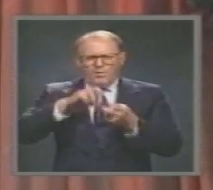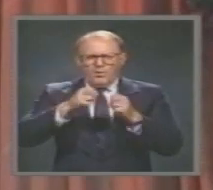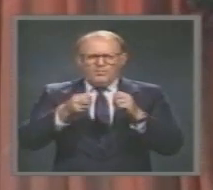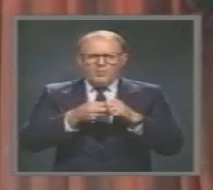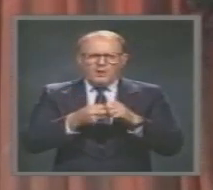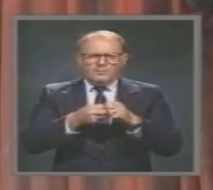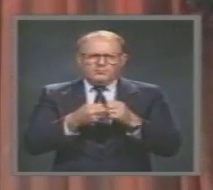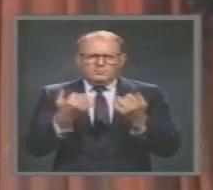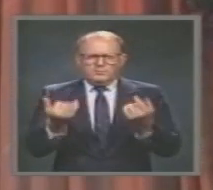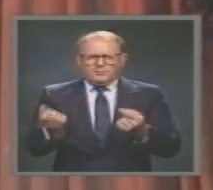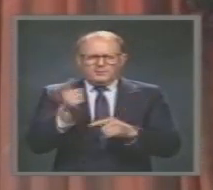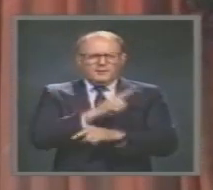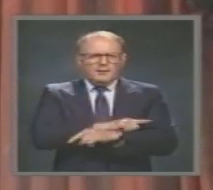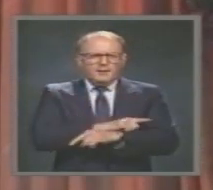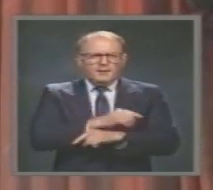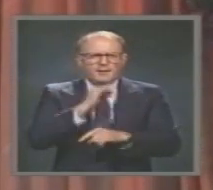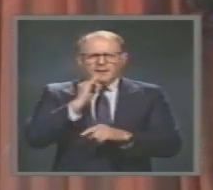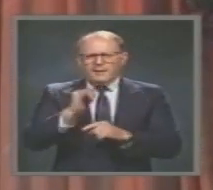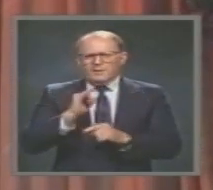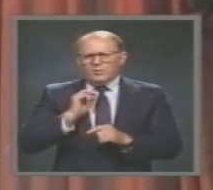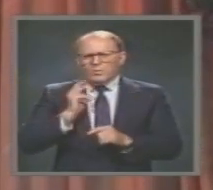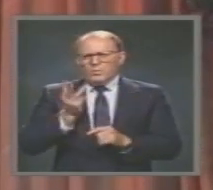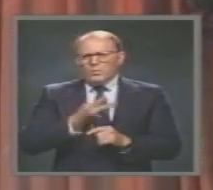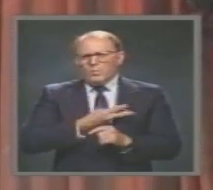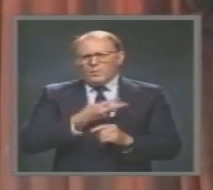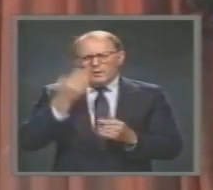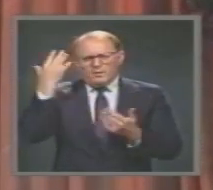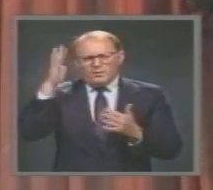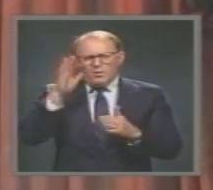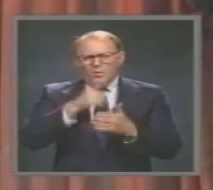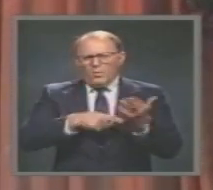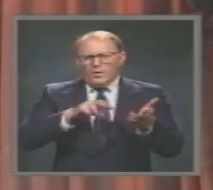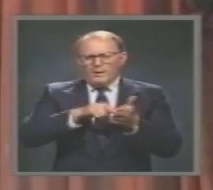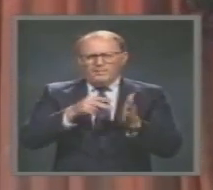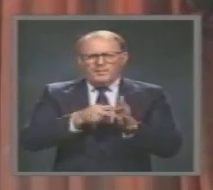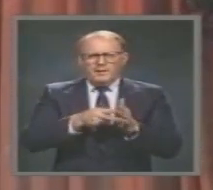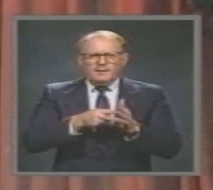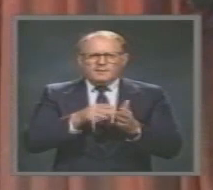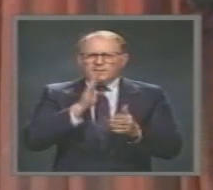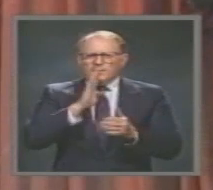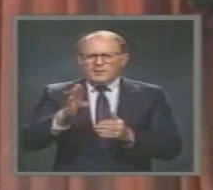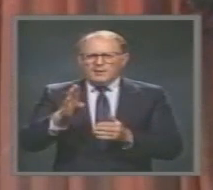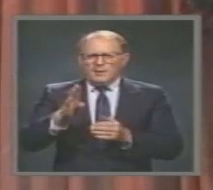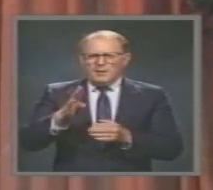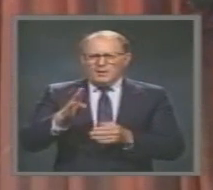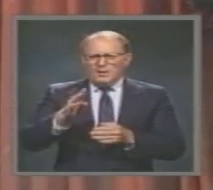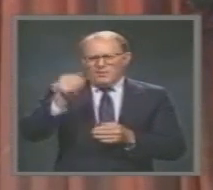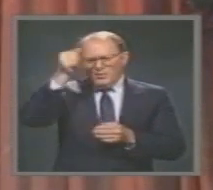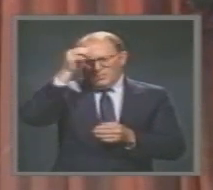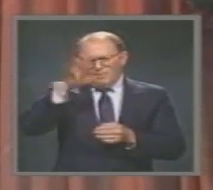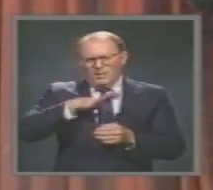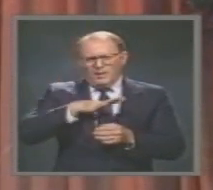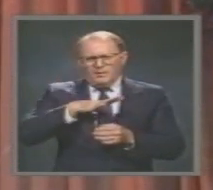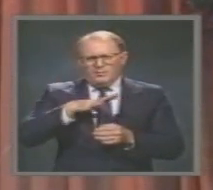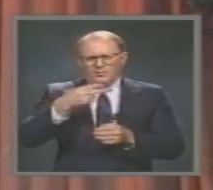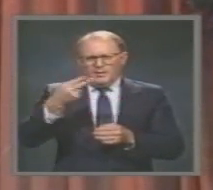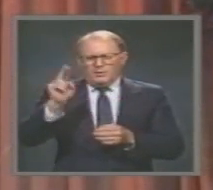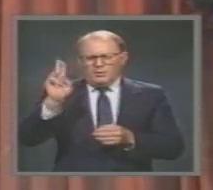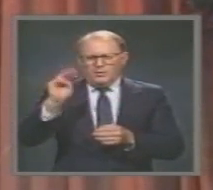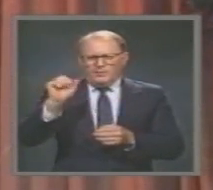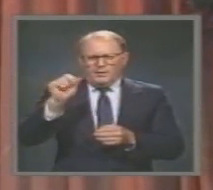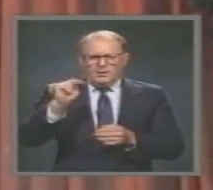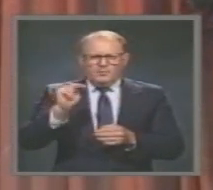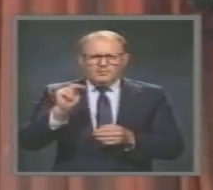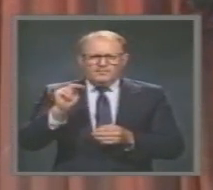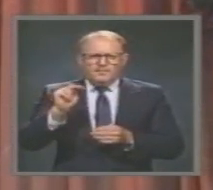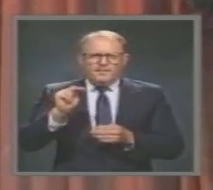the 20th century is that we just don't know what it means to be a human being. Since the Scopes Monkey Trial in